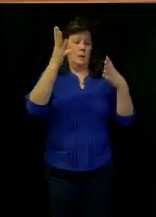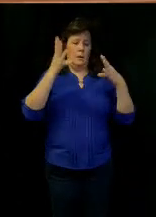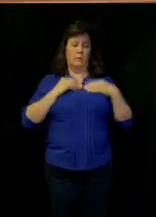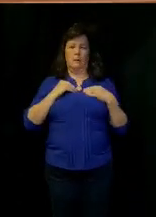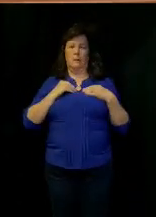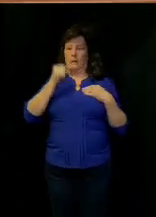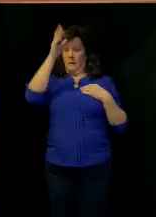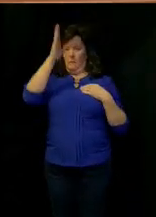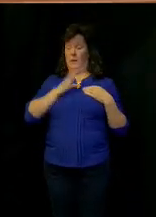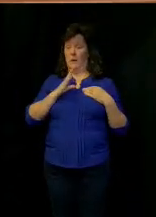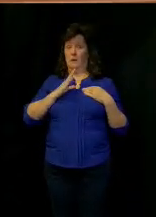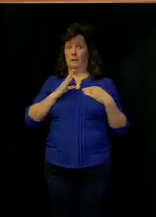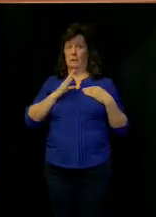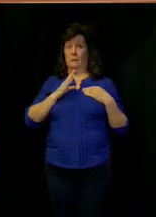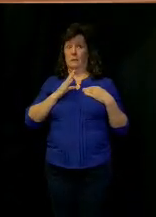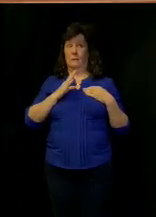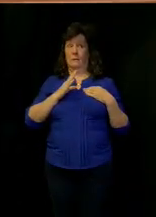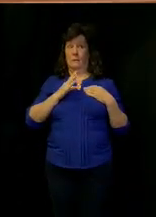what?